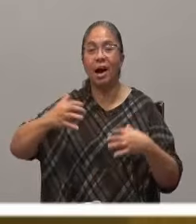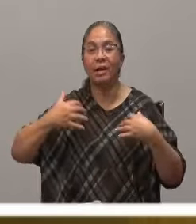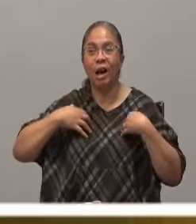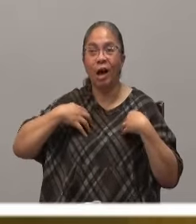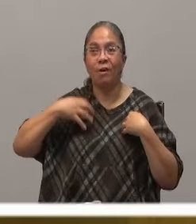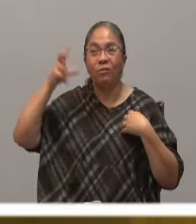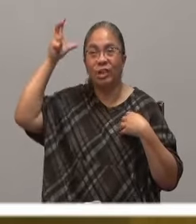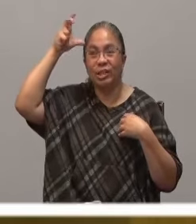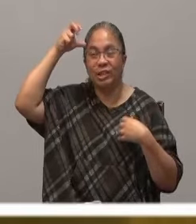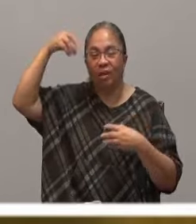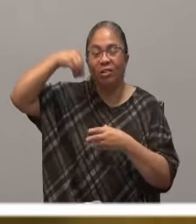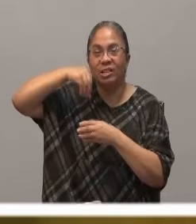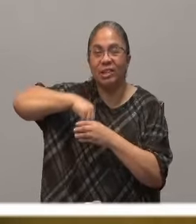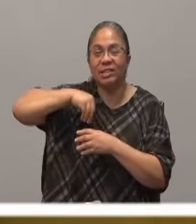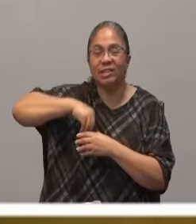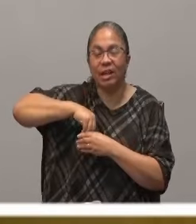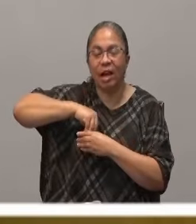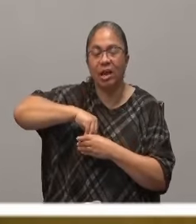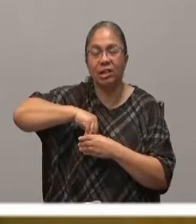an unclean spirit.